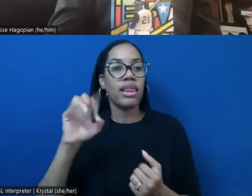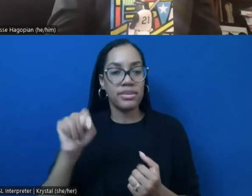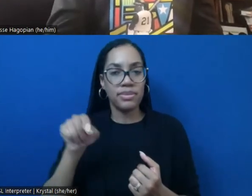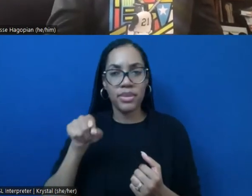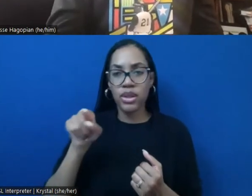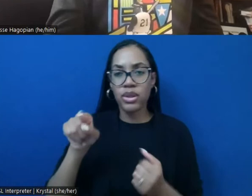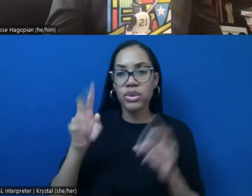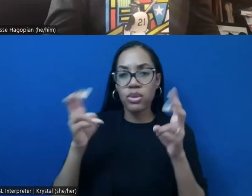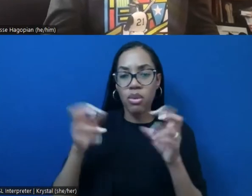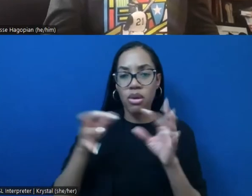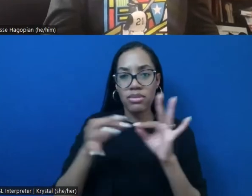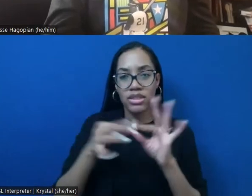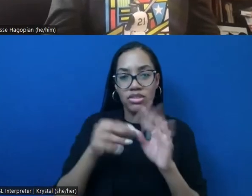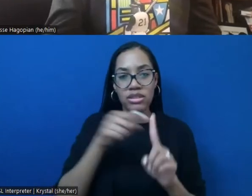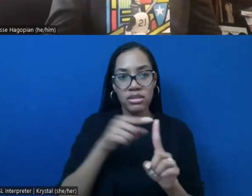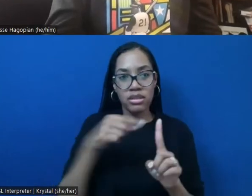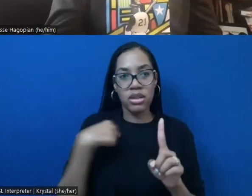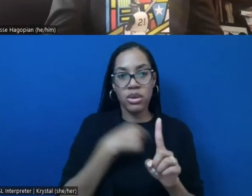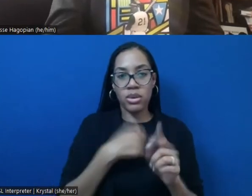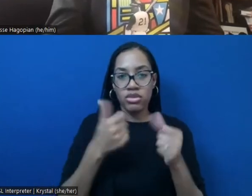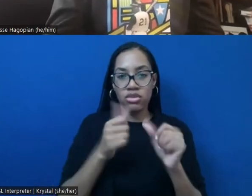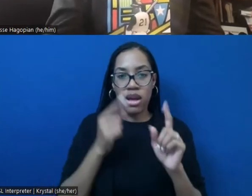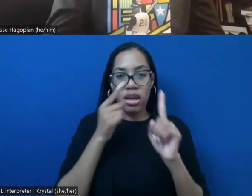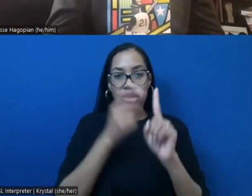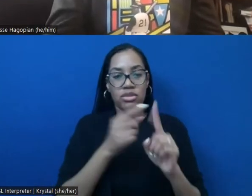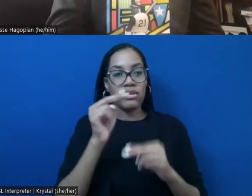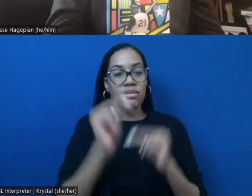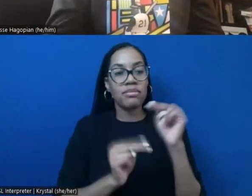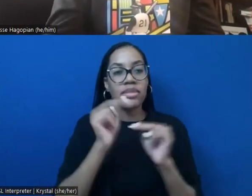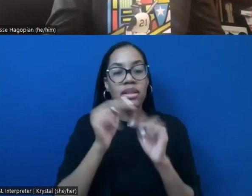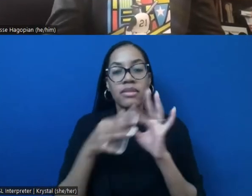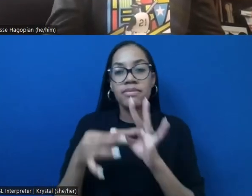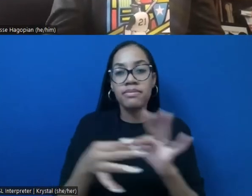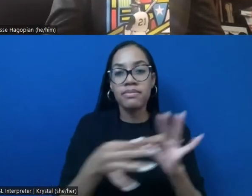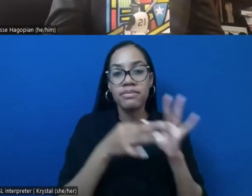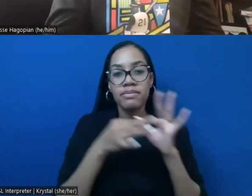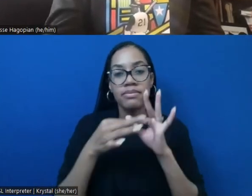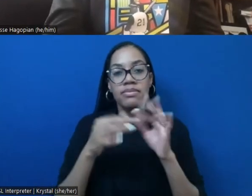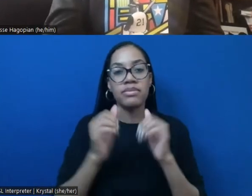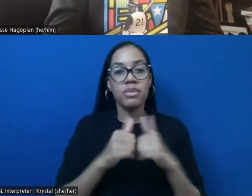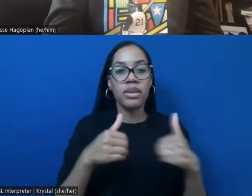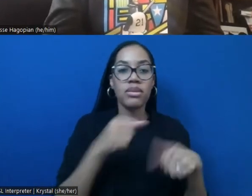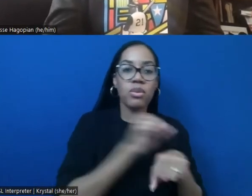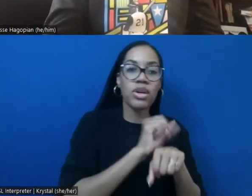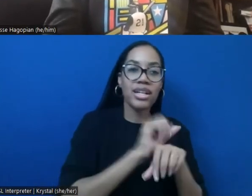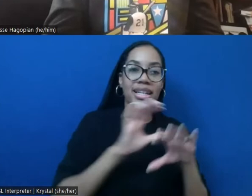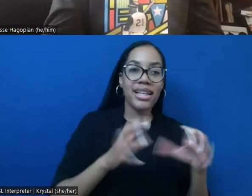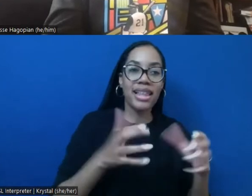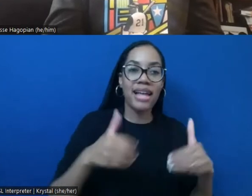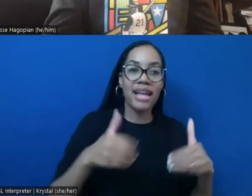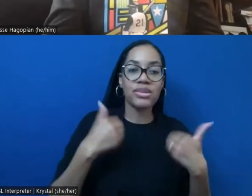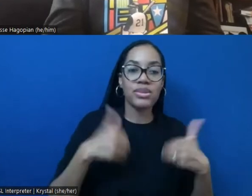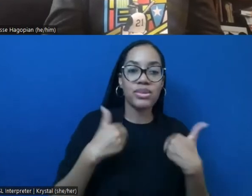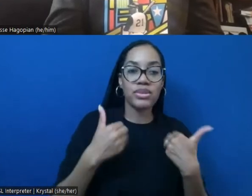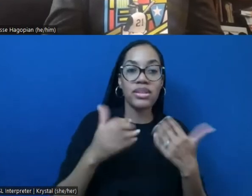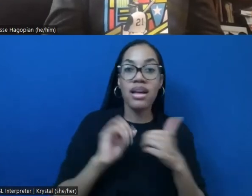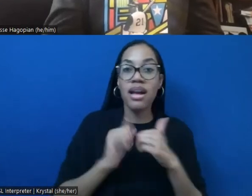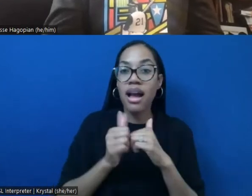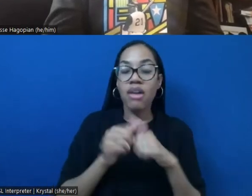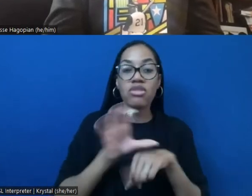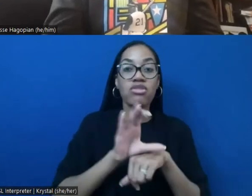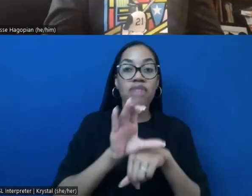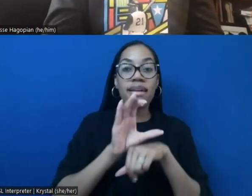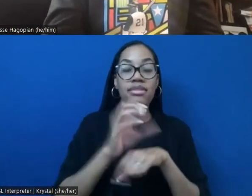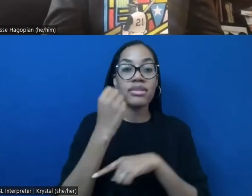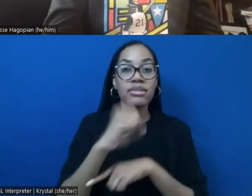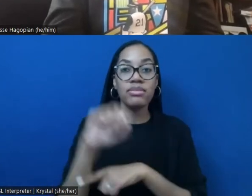poor and working class youth by promoting grassroots leadership among them in each of the city's racially segregated